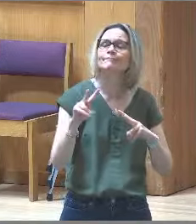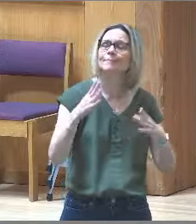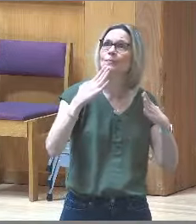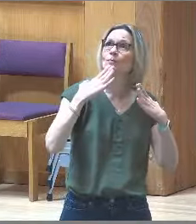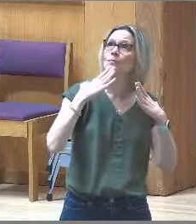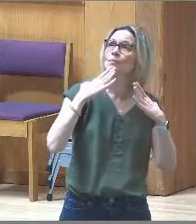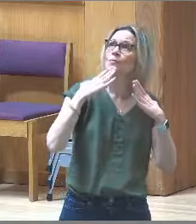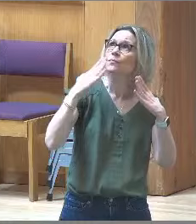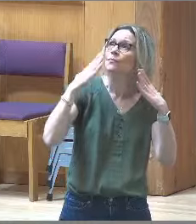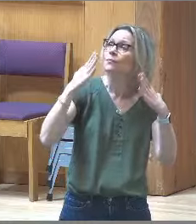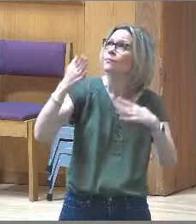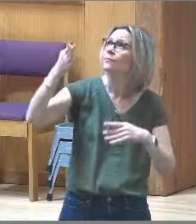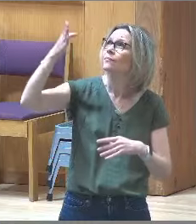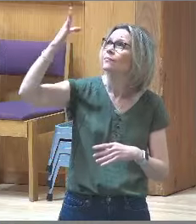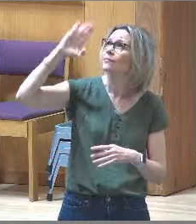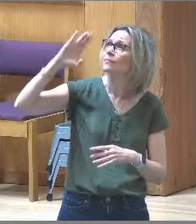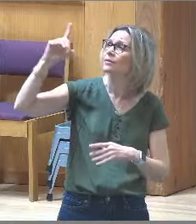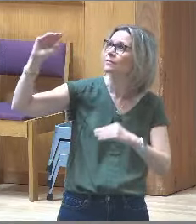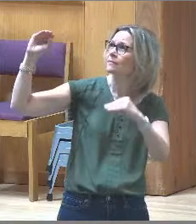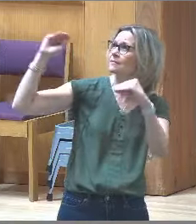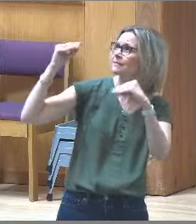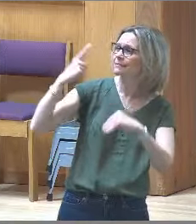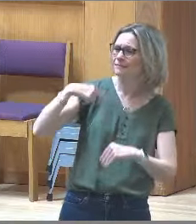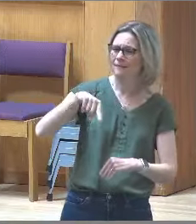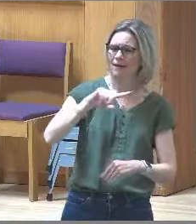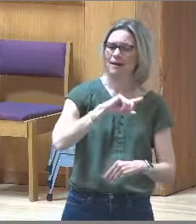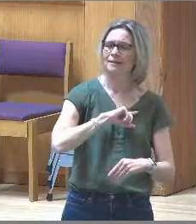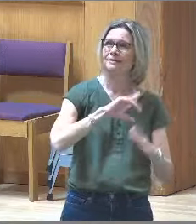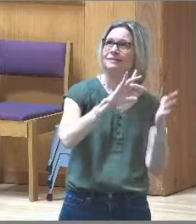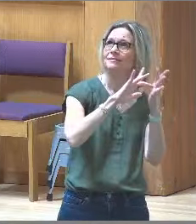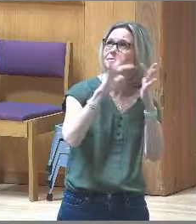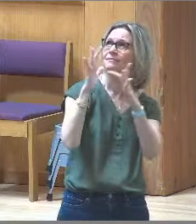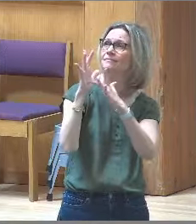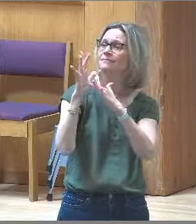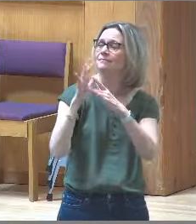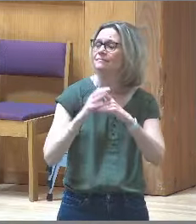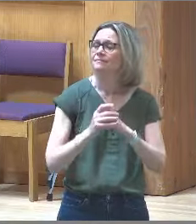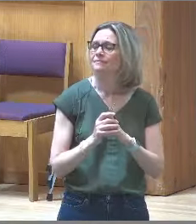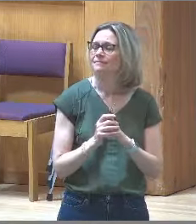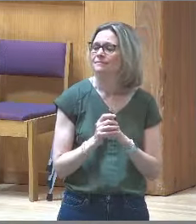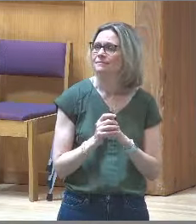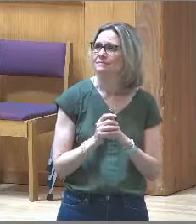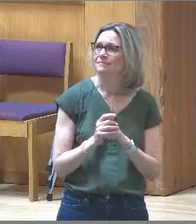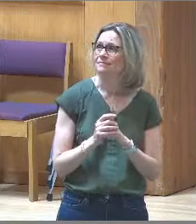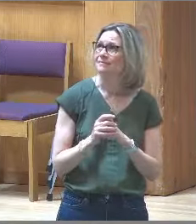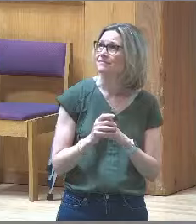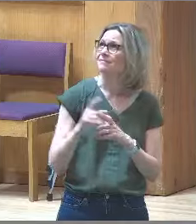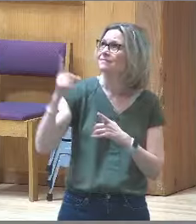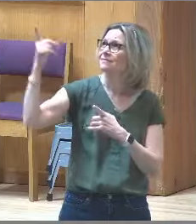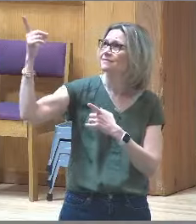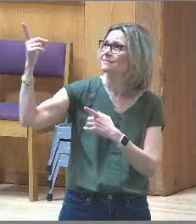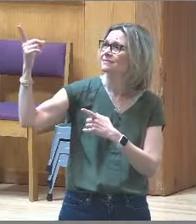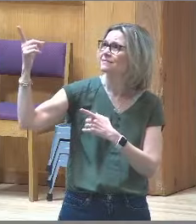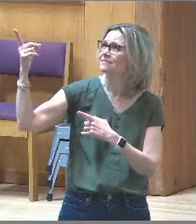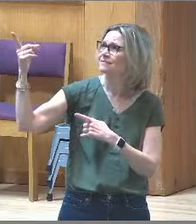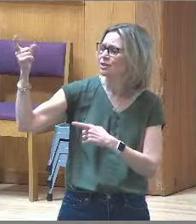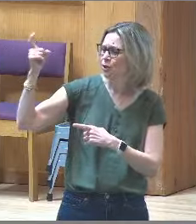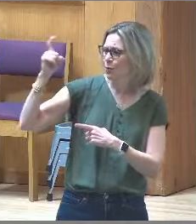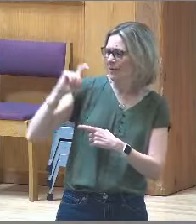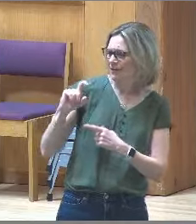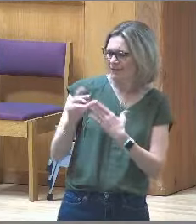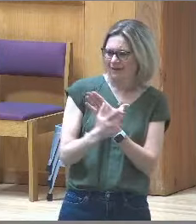God, because you teach us in Jesus that you provide for us all that we